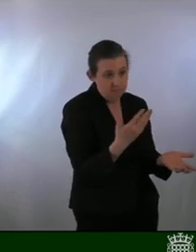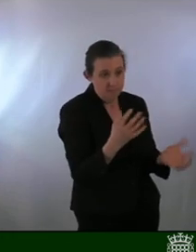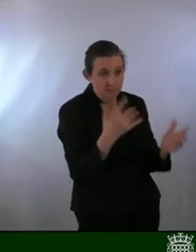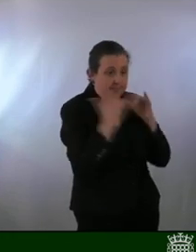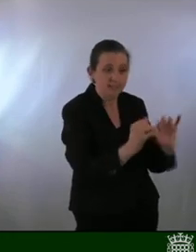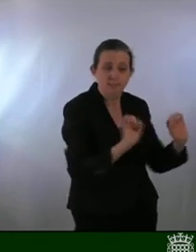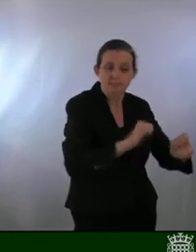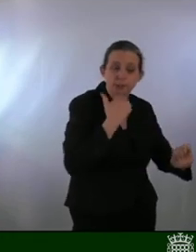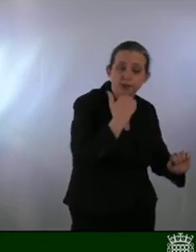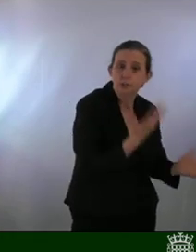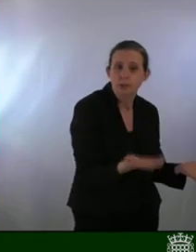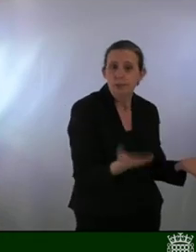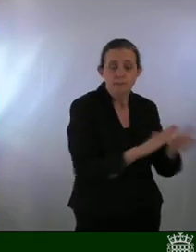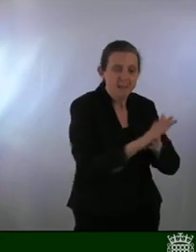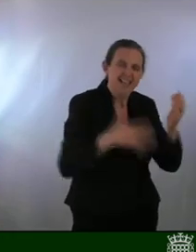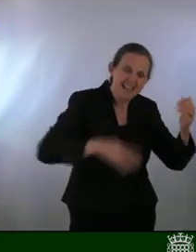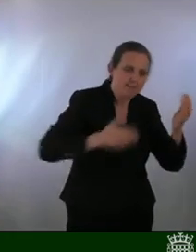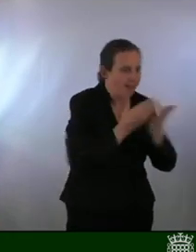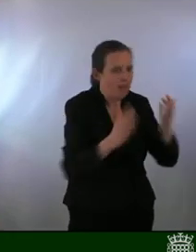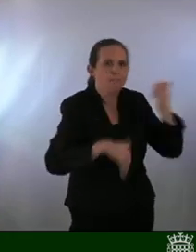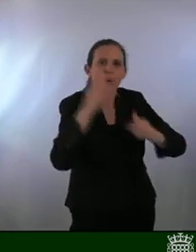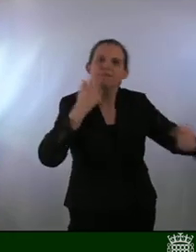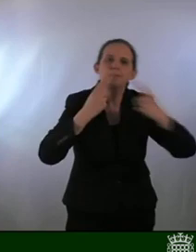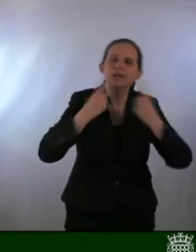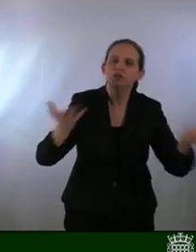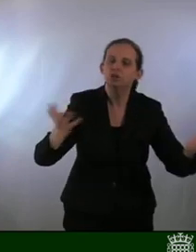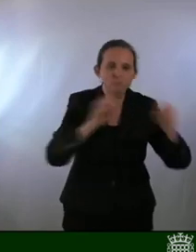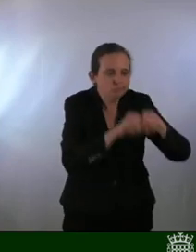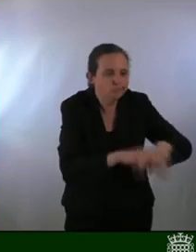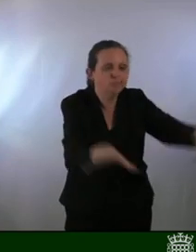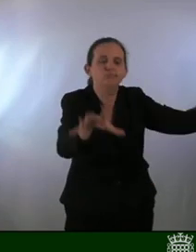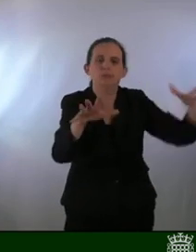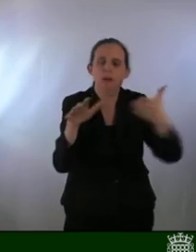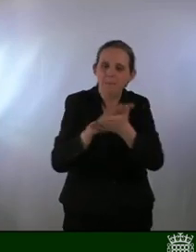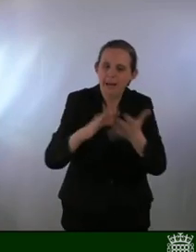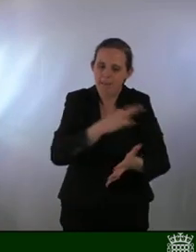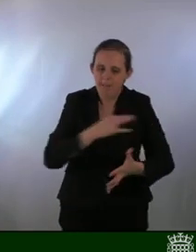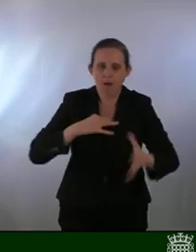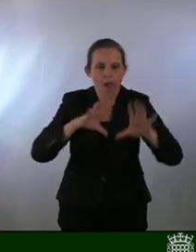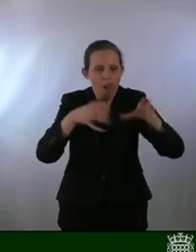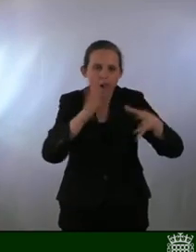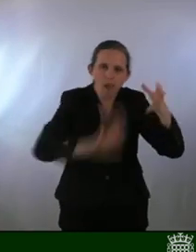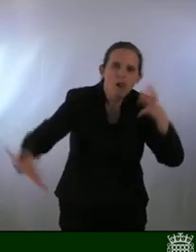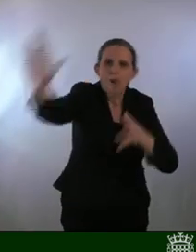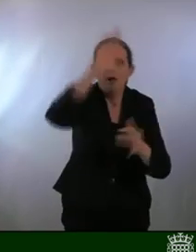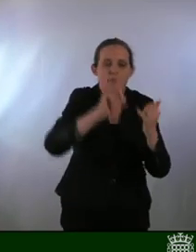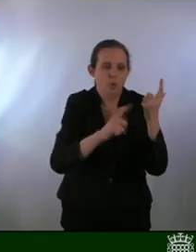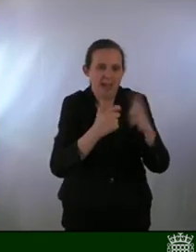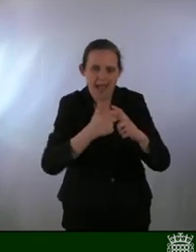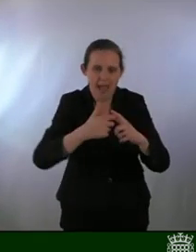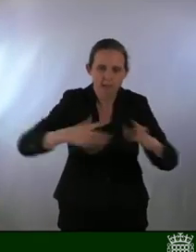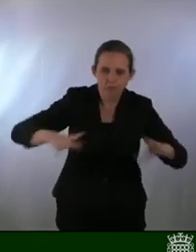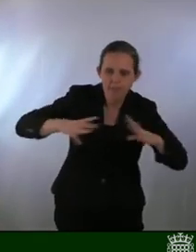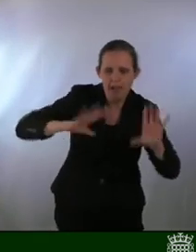can, and that more information must be transparent so that medical teams across the country can prepare their departments